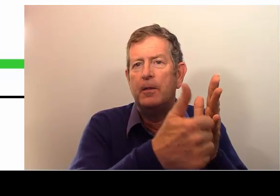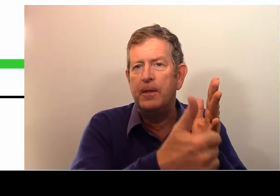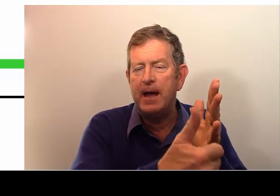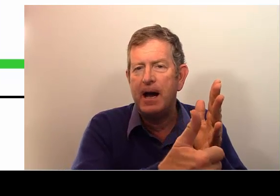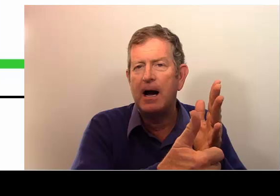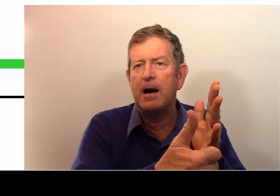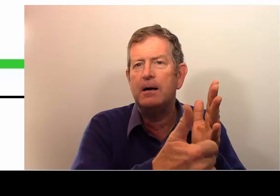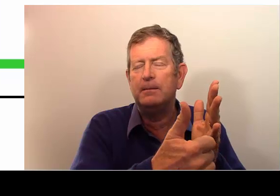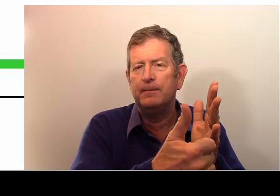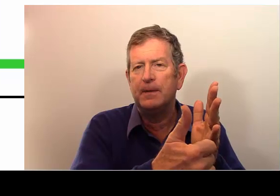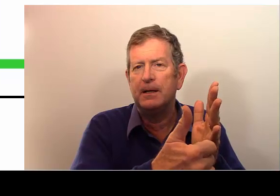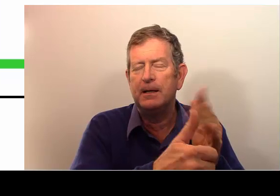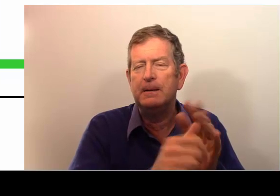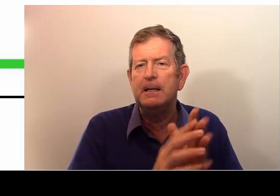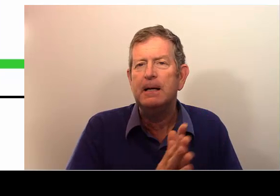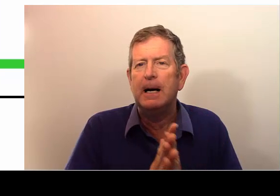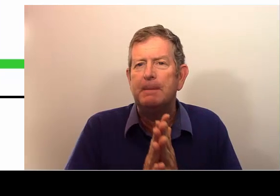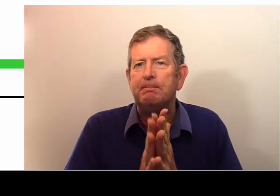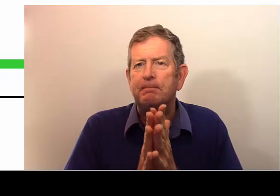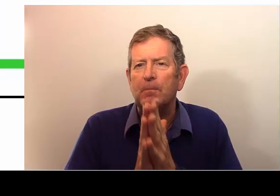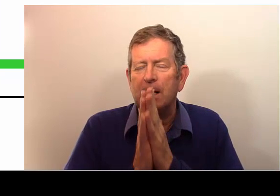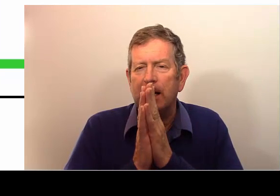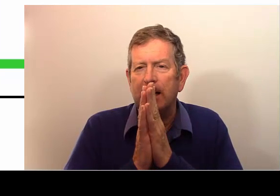are, they are.